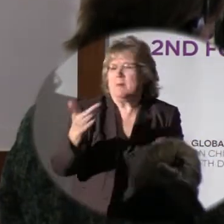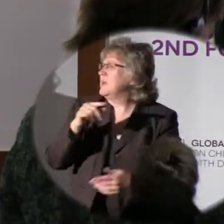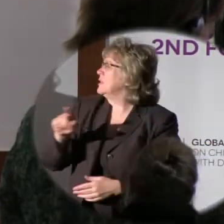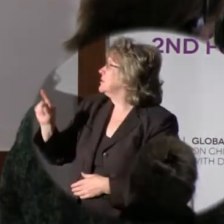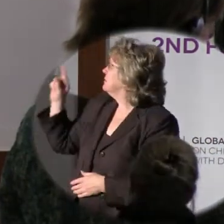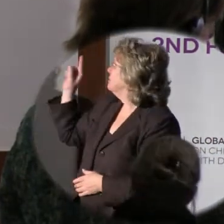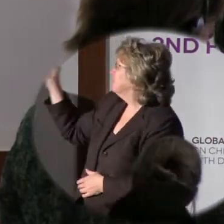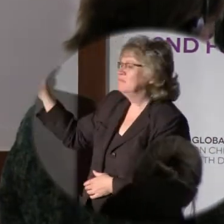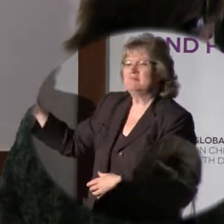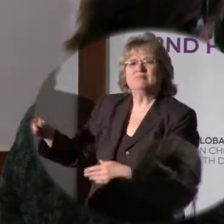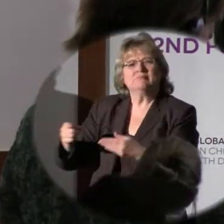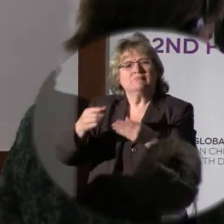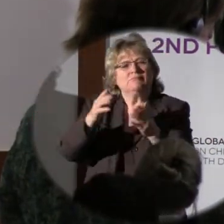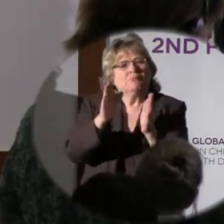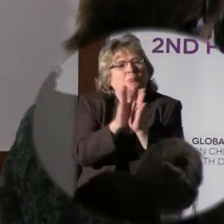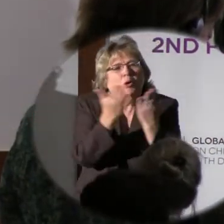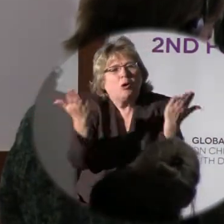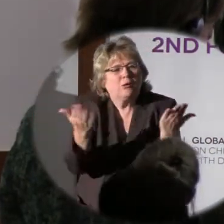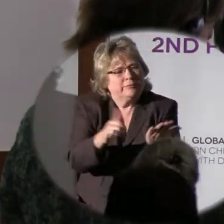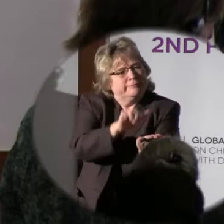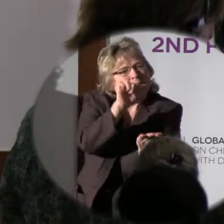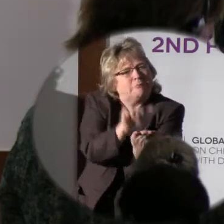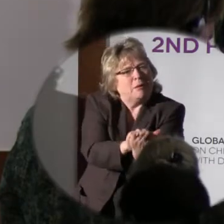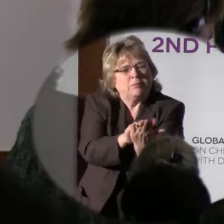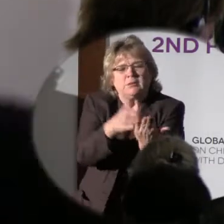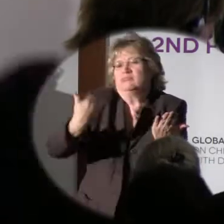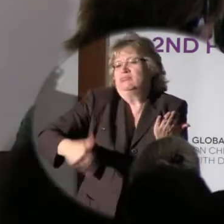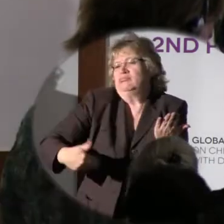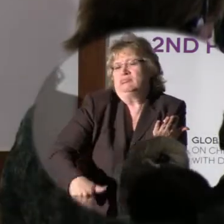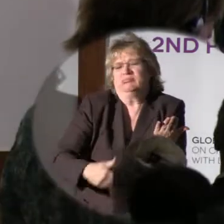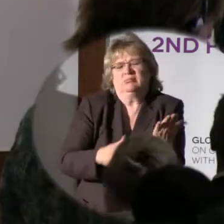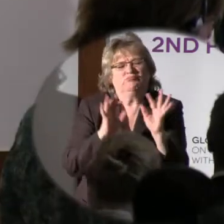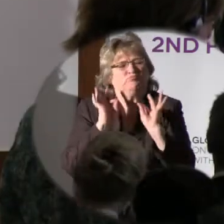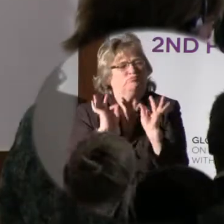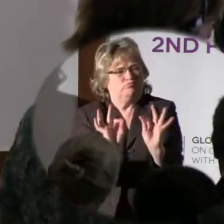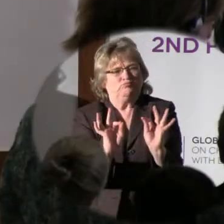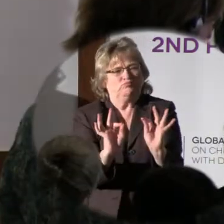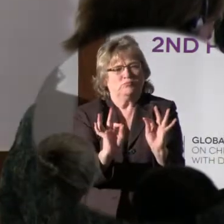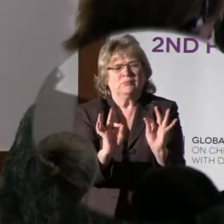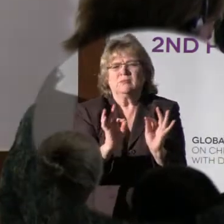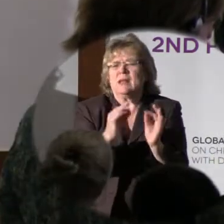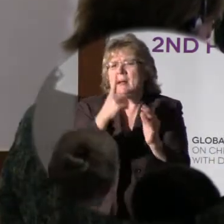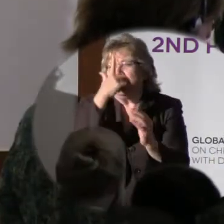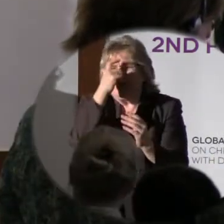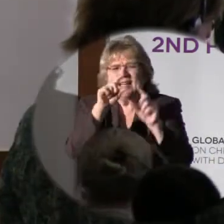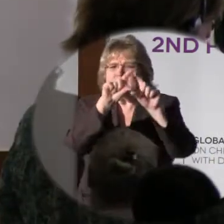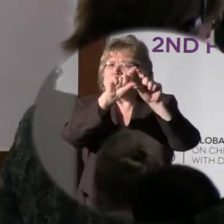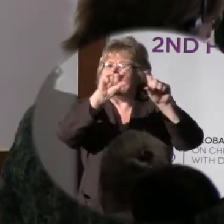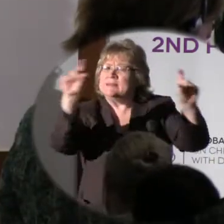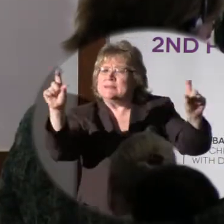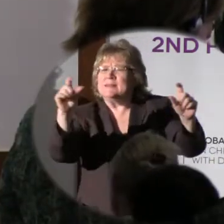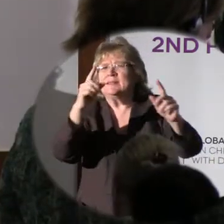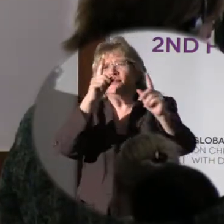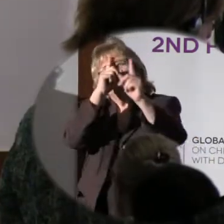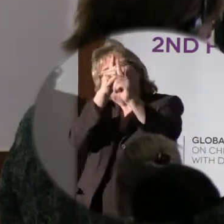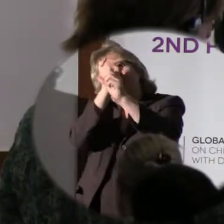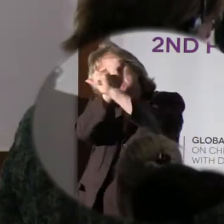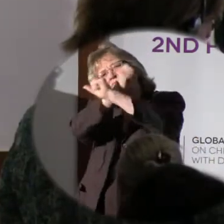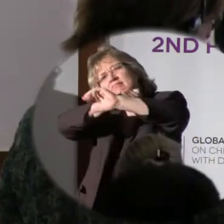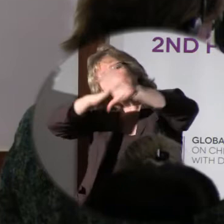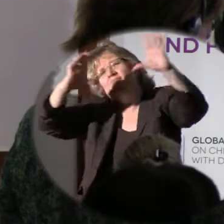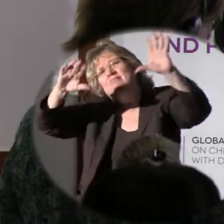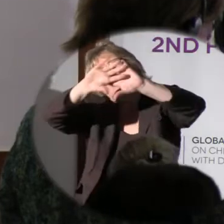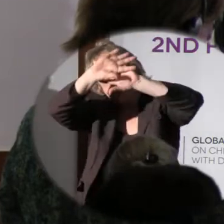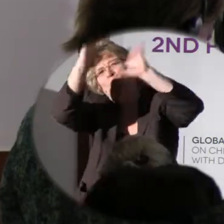Inclusive and Accessible Future for All. This is the first publication produced by the UN Partnership to promote